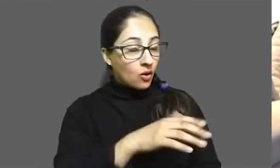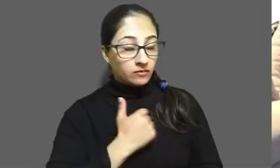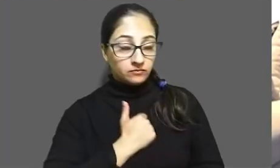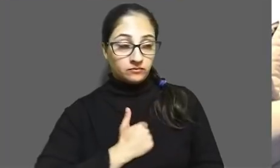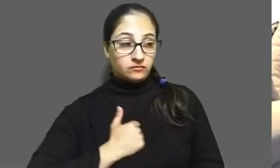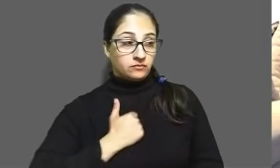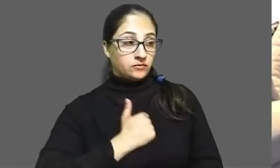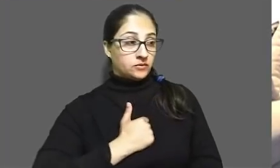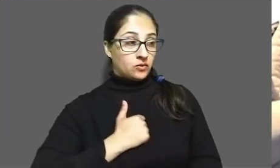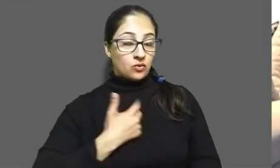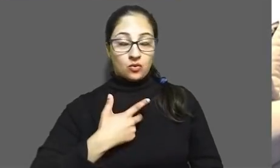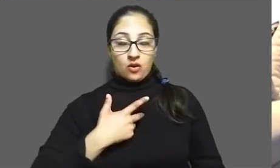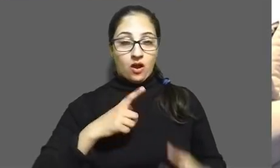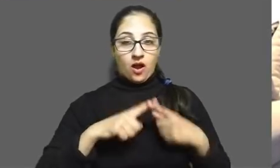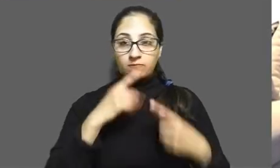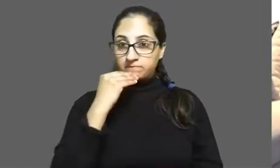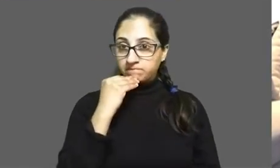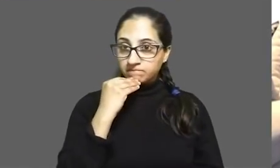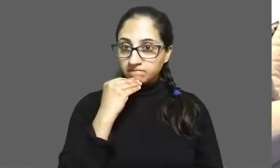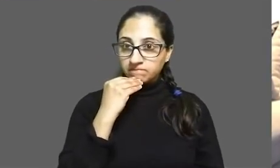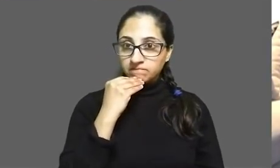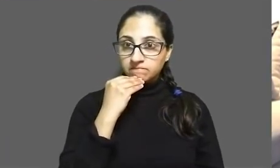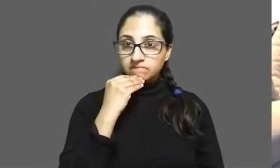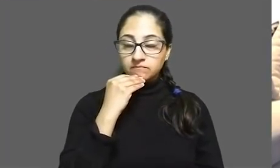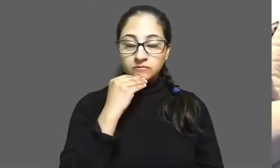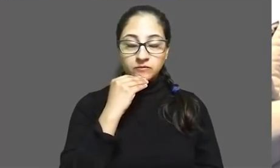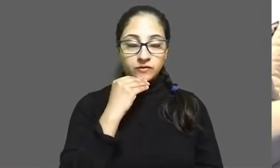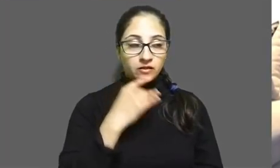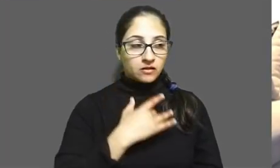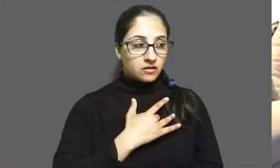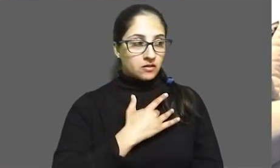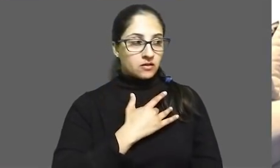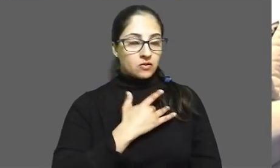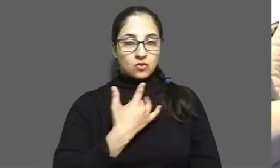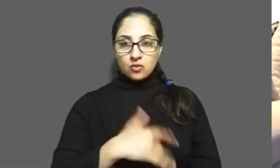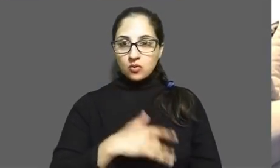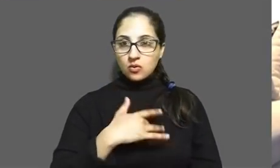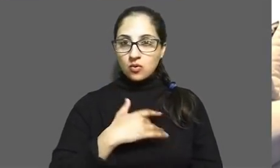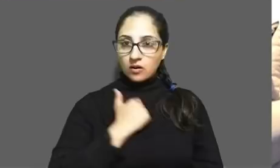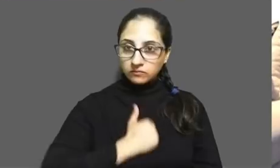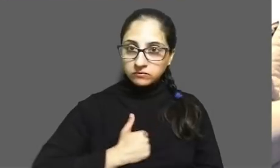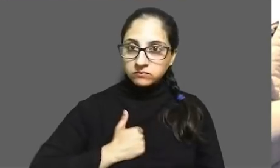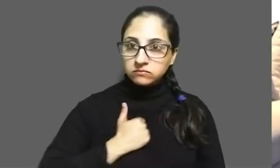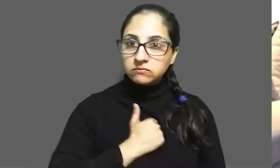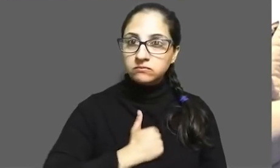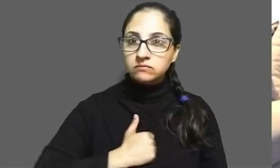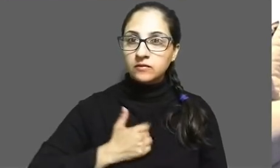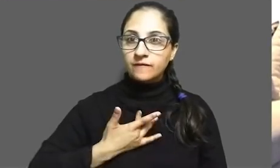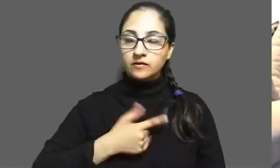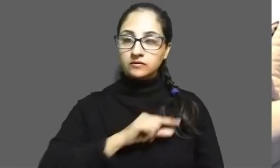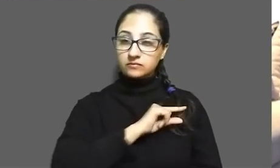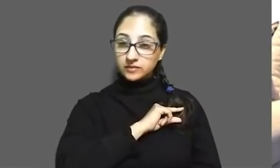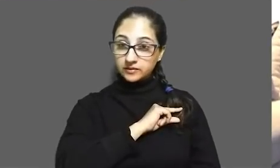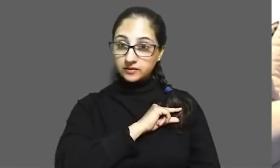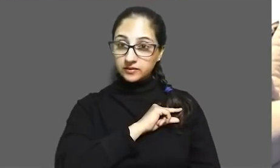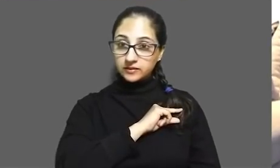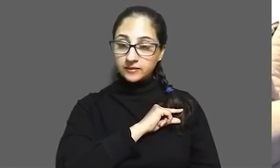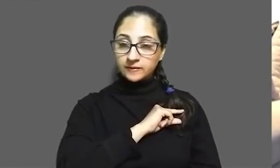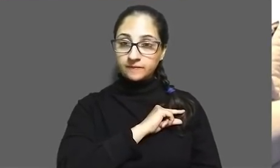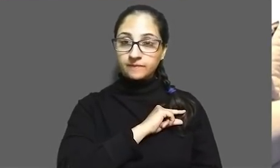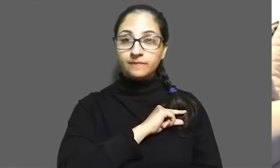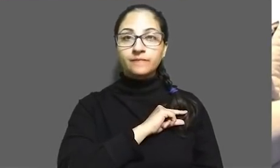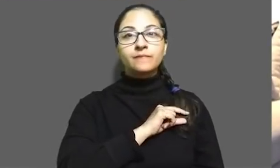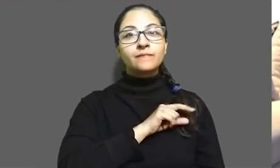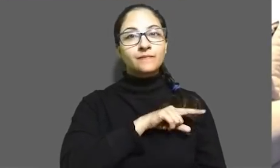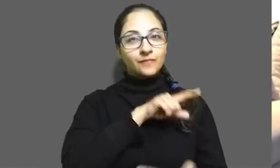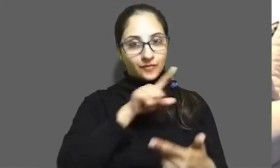The shepherd was devastated at what he had done. "O Moses," he said, "you have closed